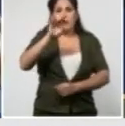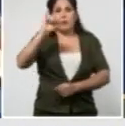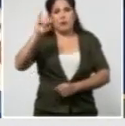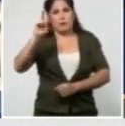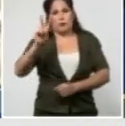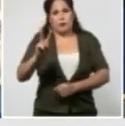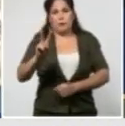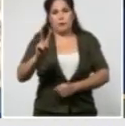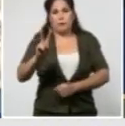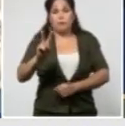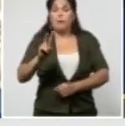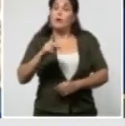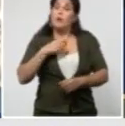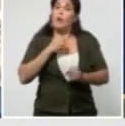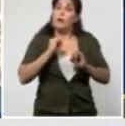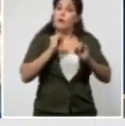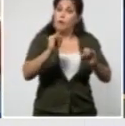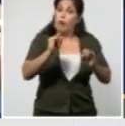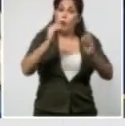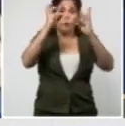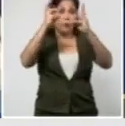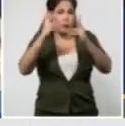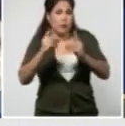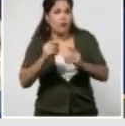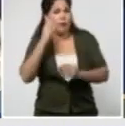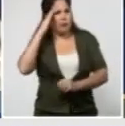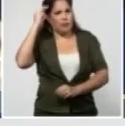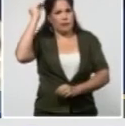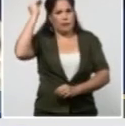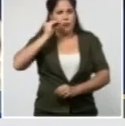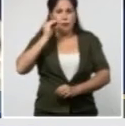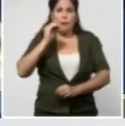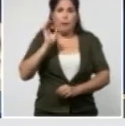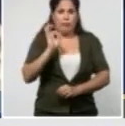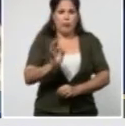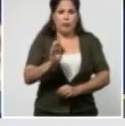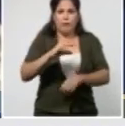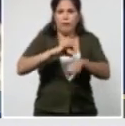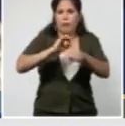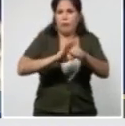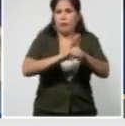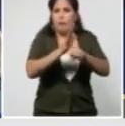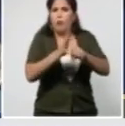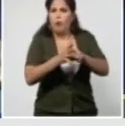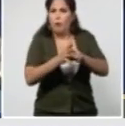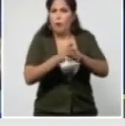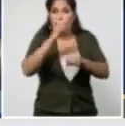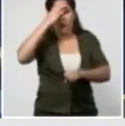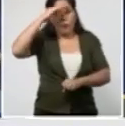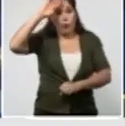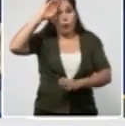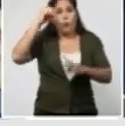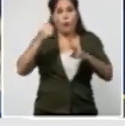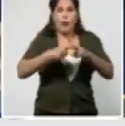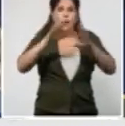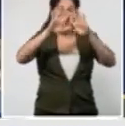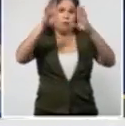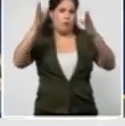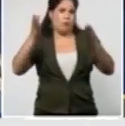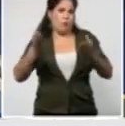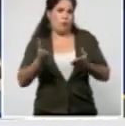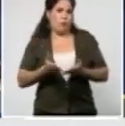4.45, and the world 4.62. This is the behavior of the pandemic in